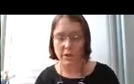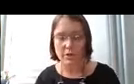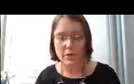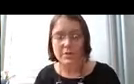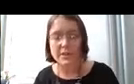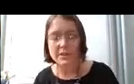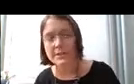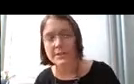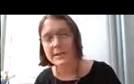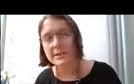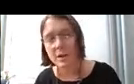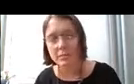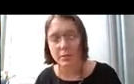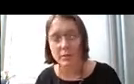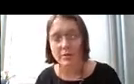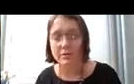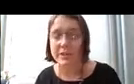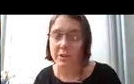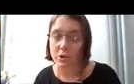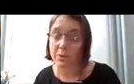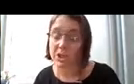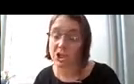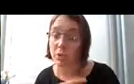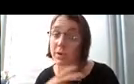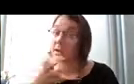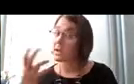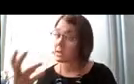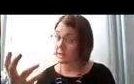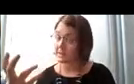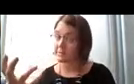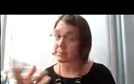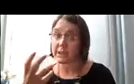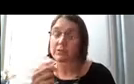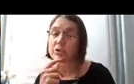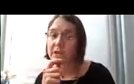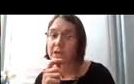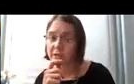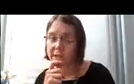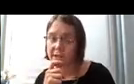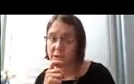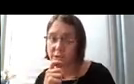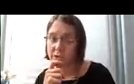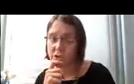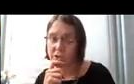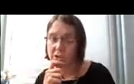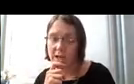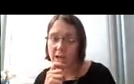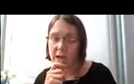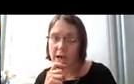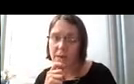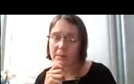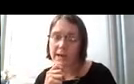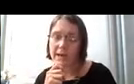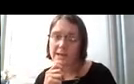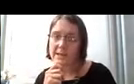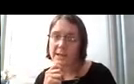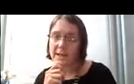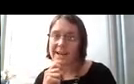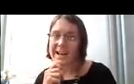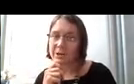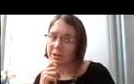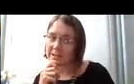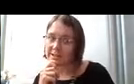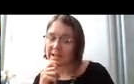through this whole video, but this is an example of a video that you'll be showing in the lesson plan if you're delivering it to your students.